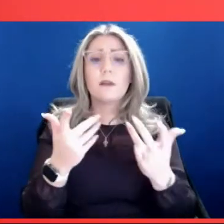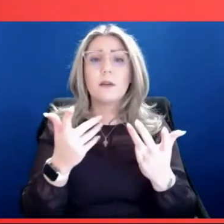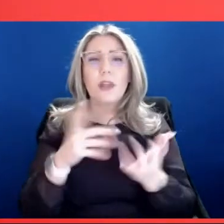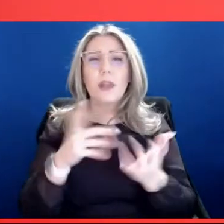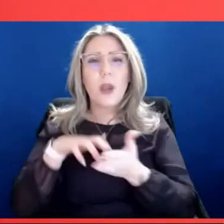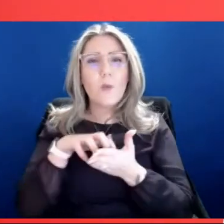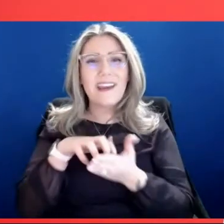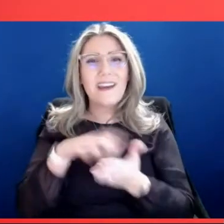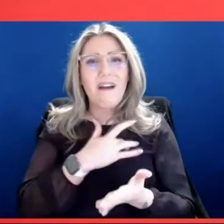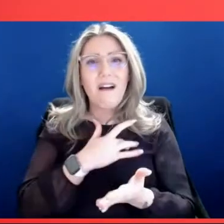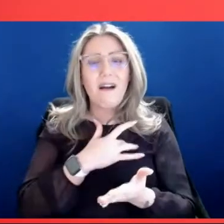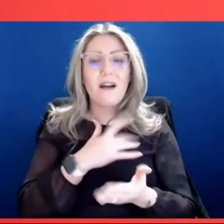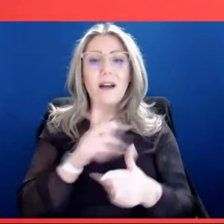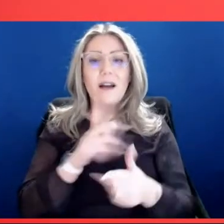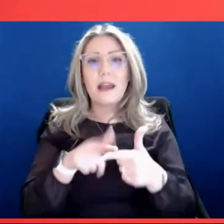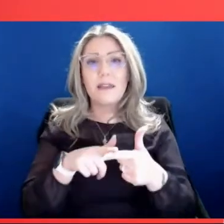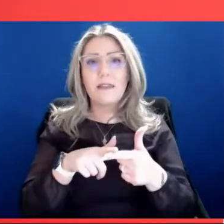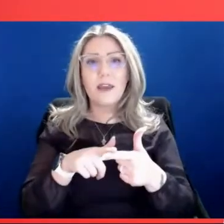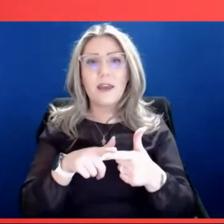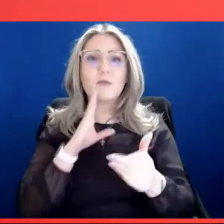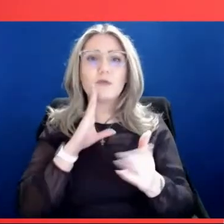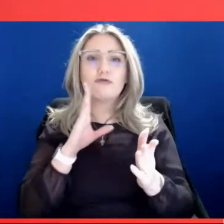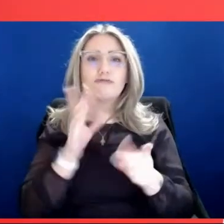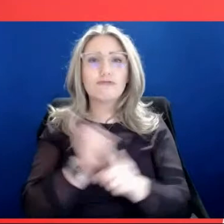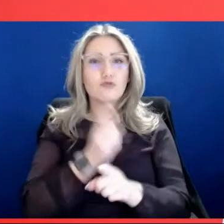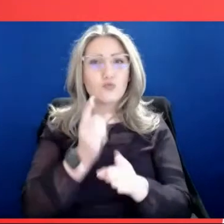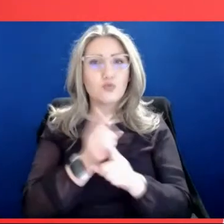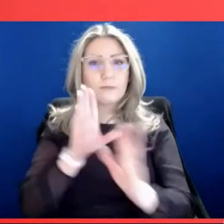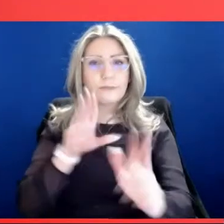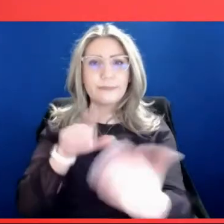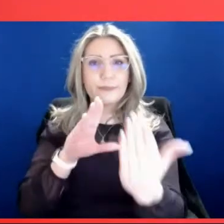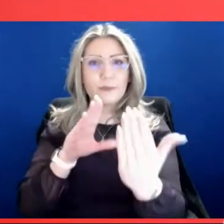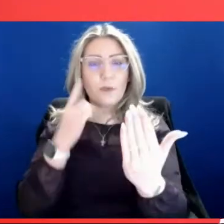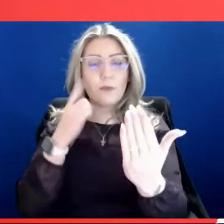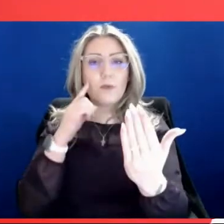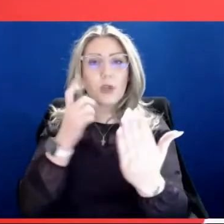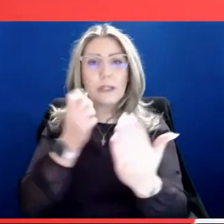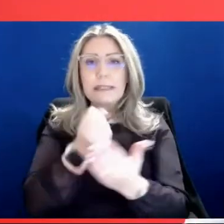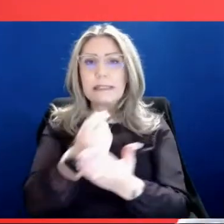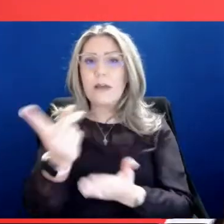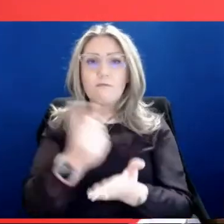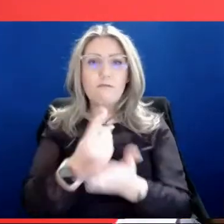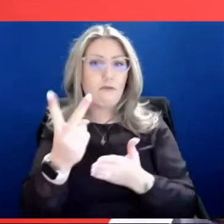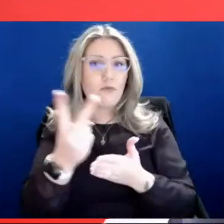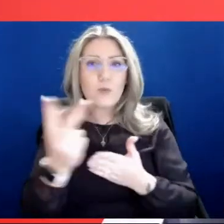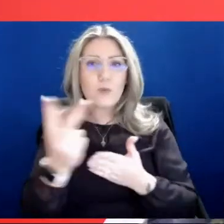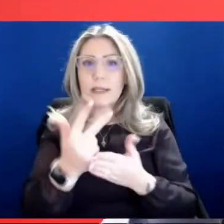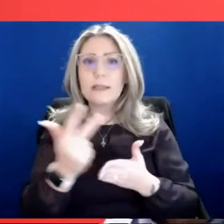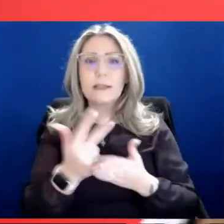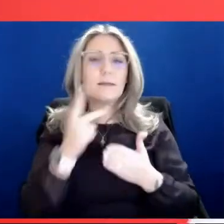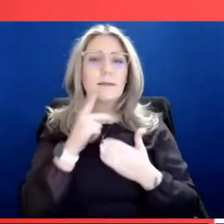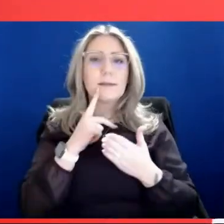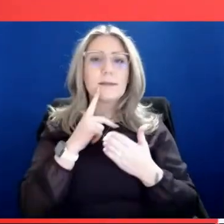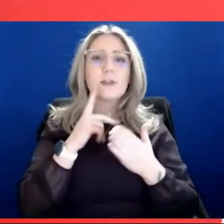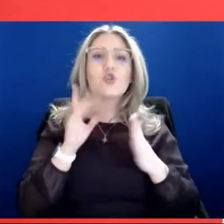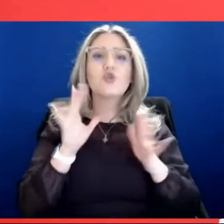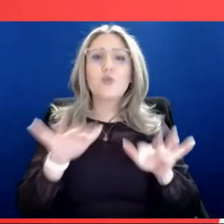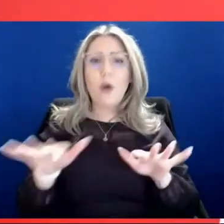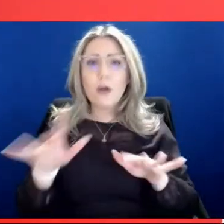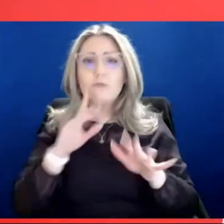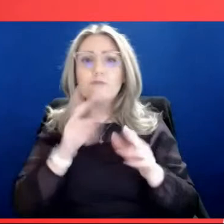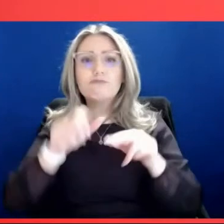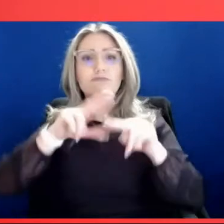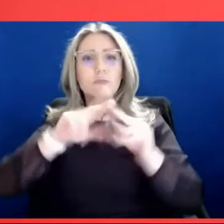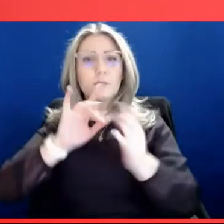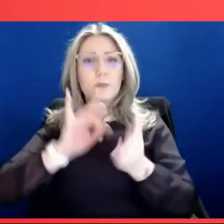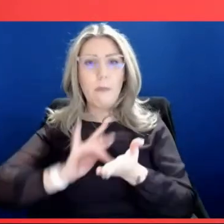would have taken a routine approach over several weeks to casually increase these medications